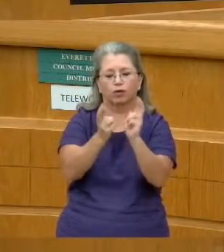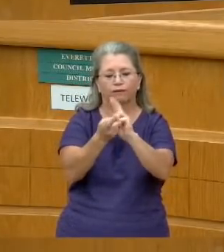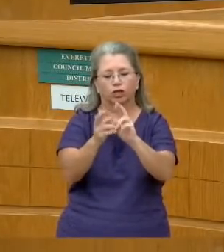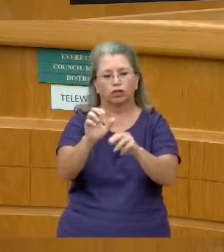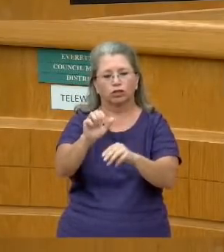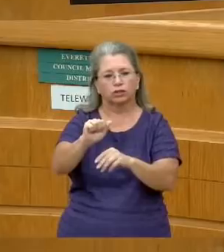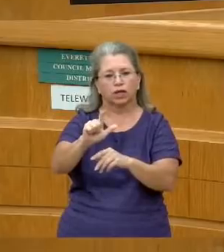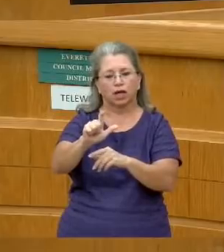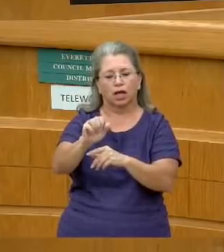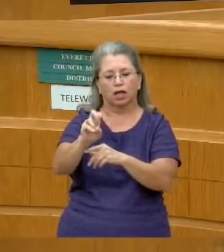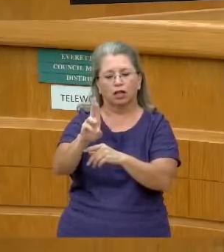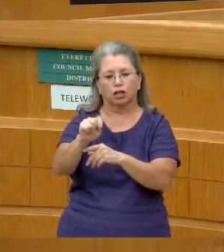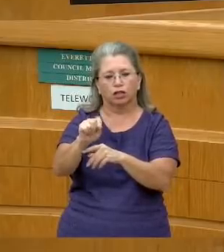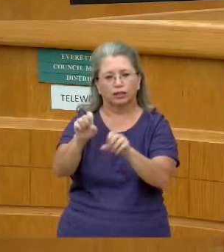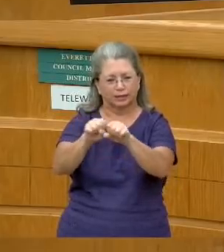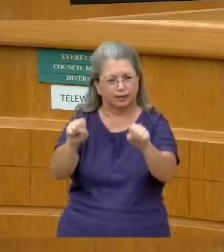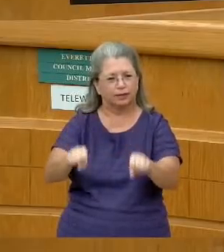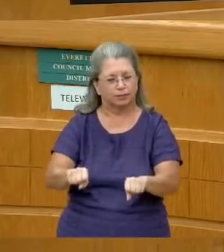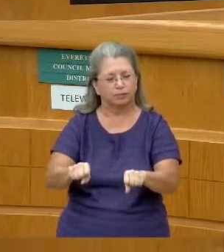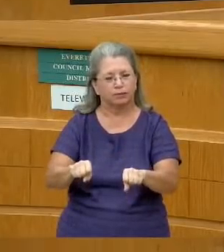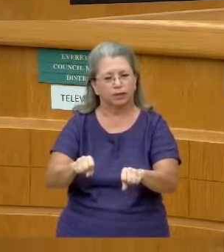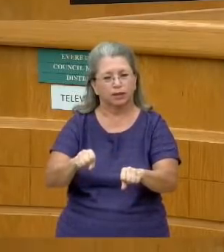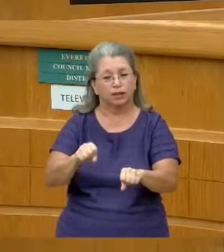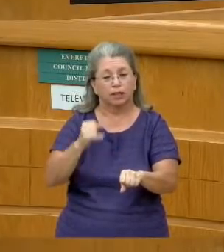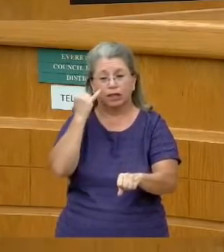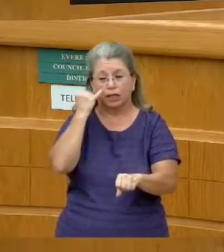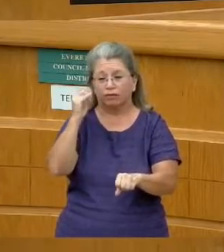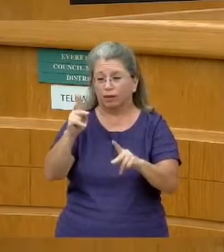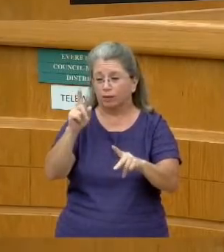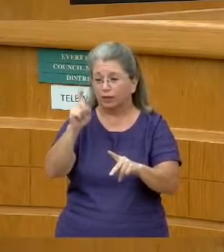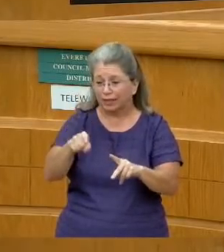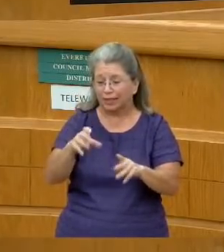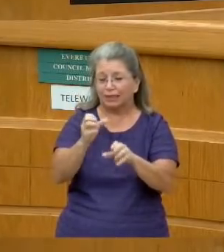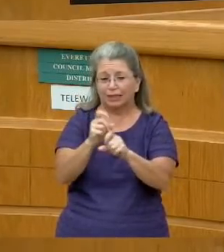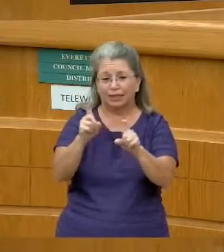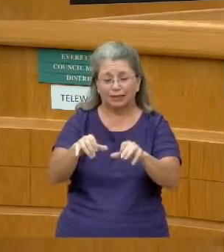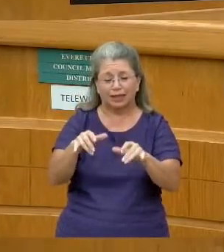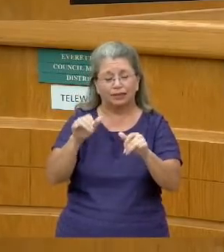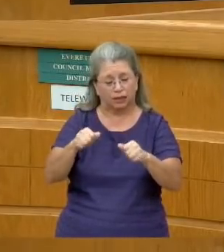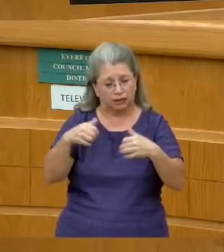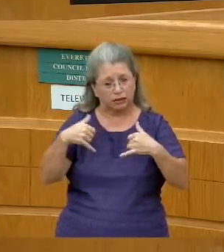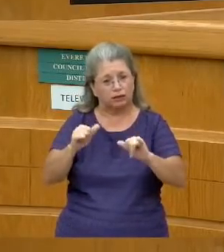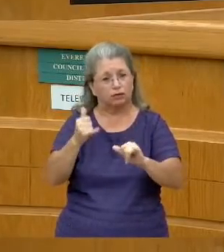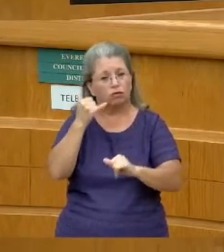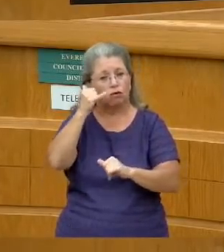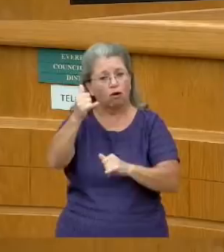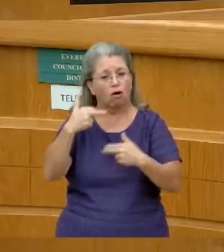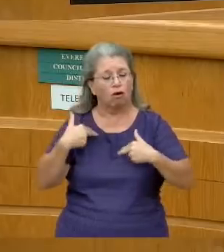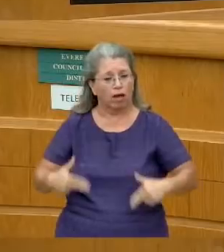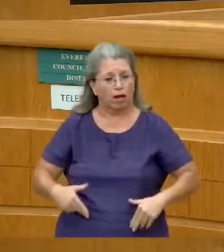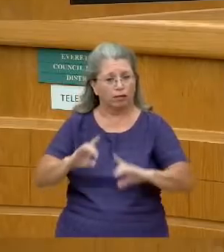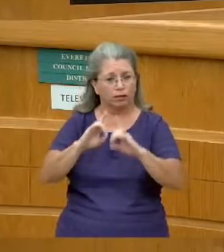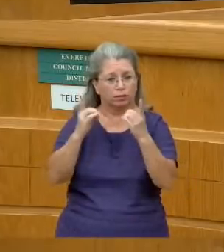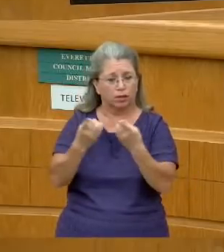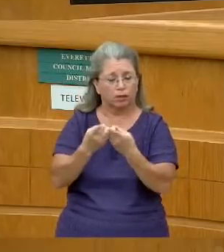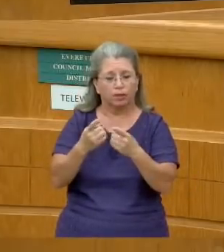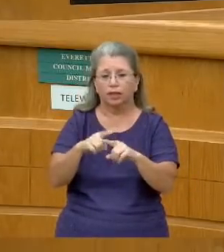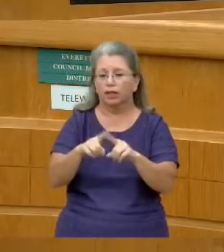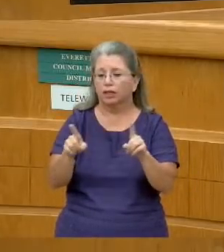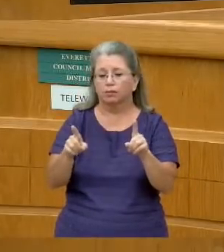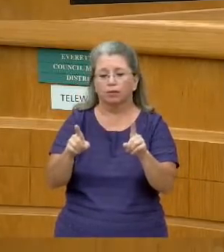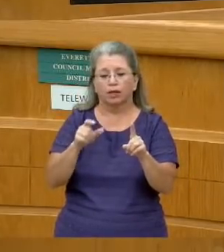using. And so if people need to get tested, they can call still the health district, but the test won't